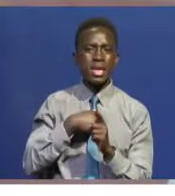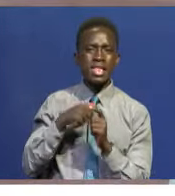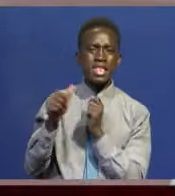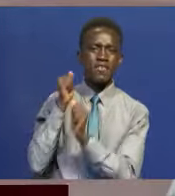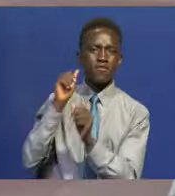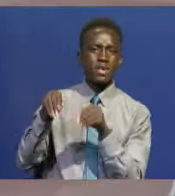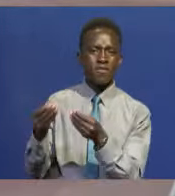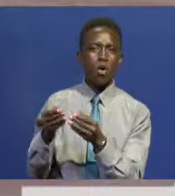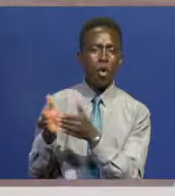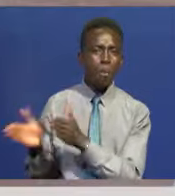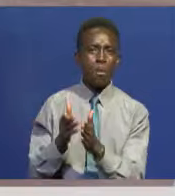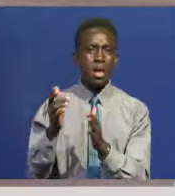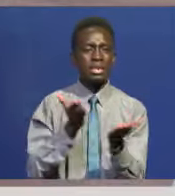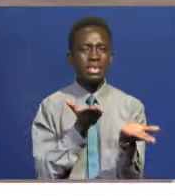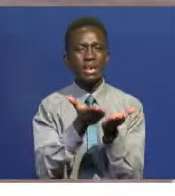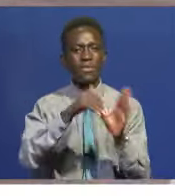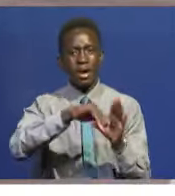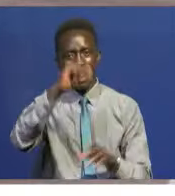serve in government